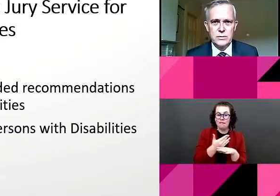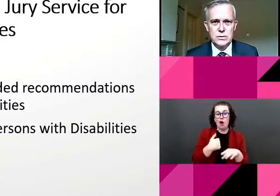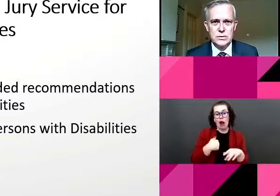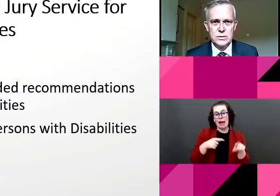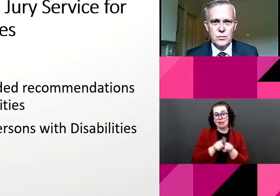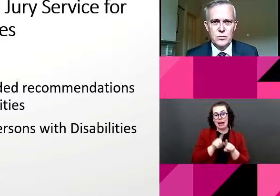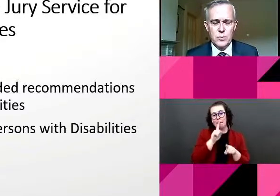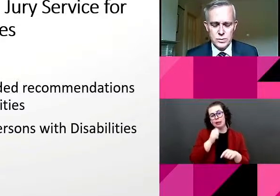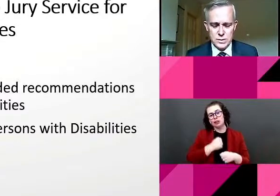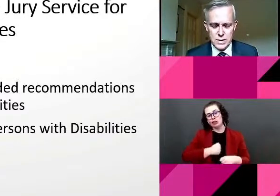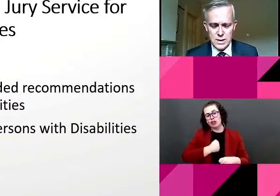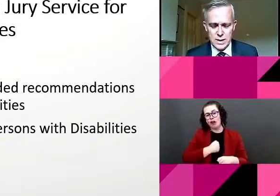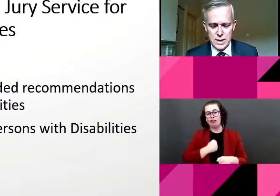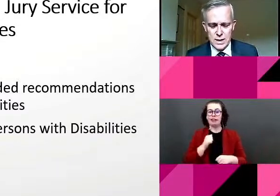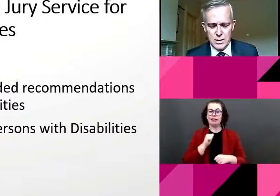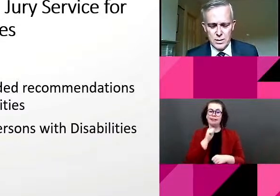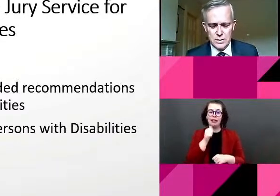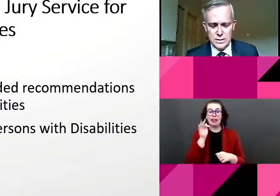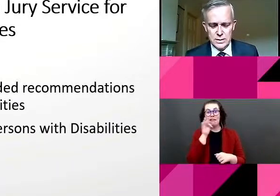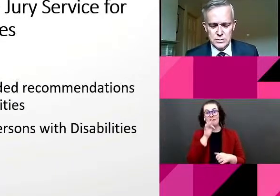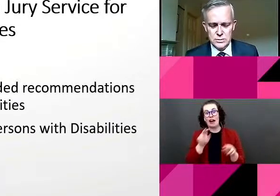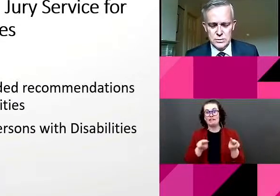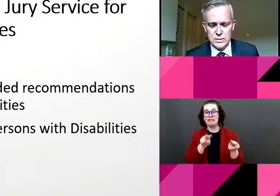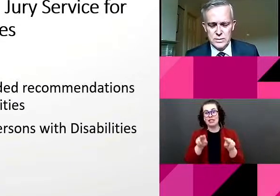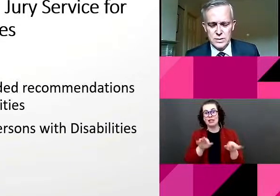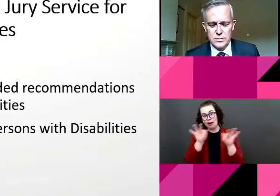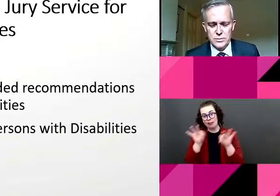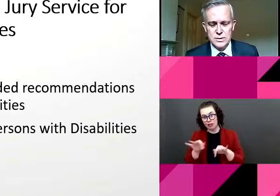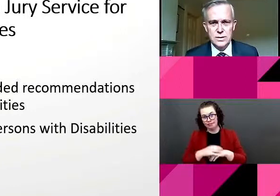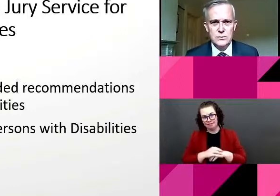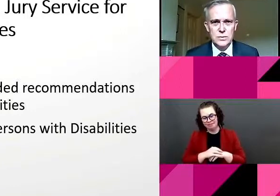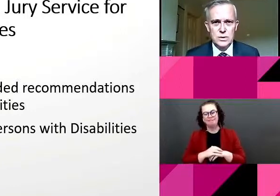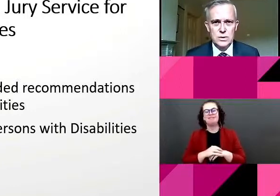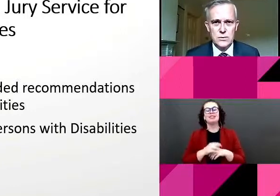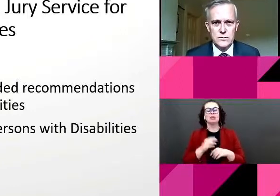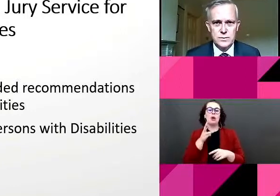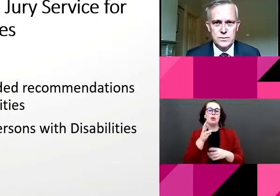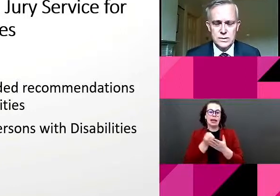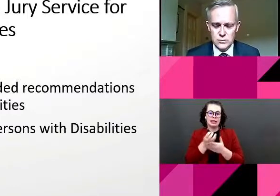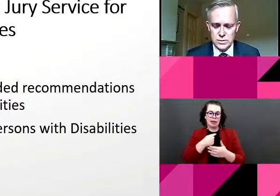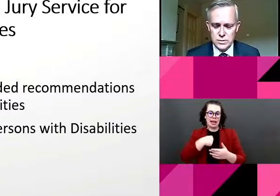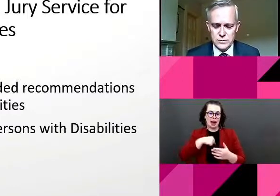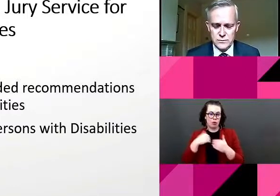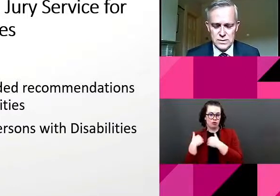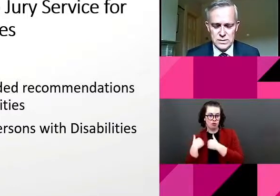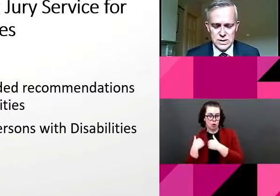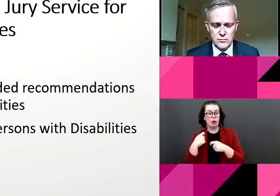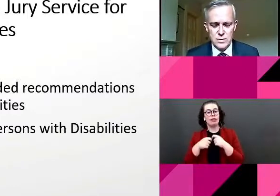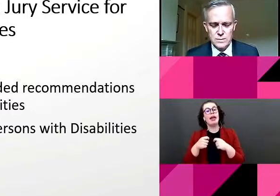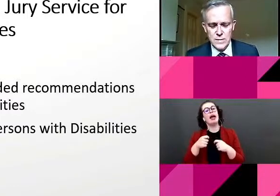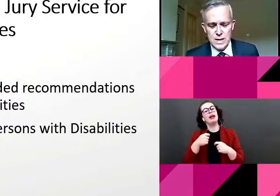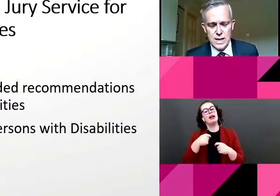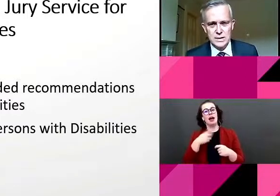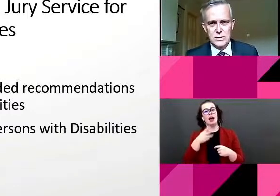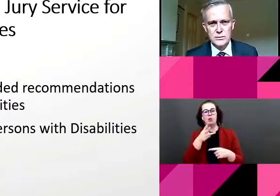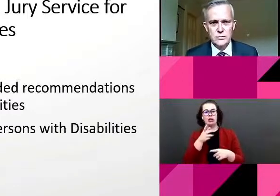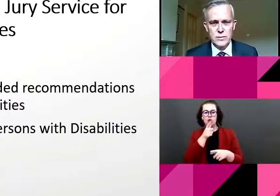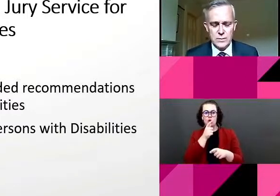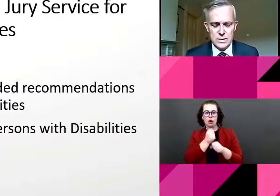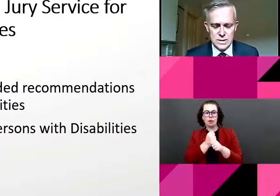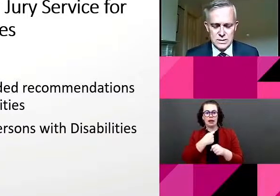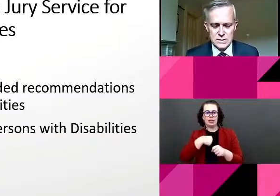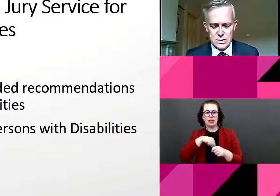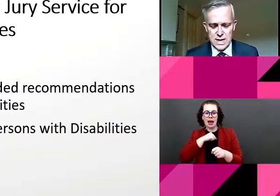the Commission's report in 2013, which covered jury service in general and